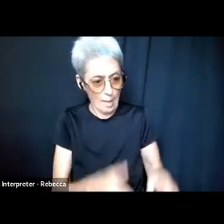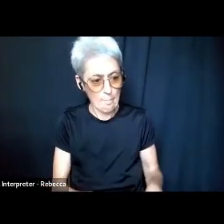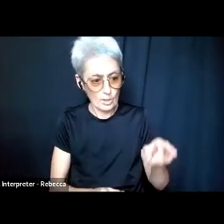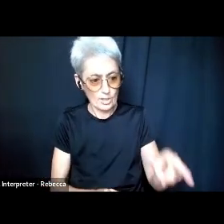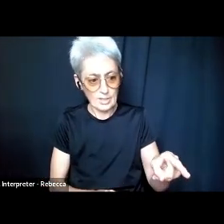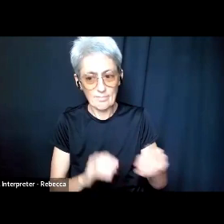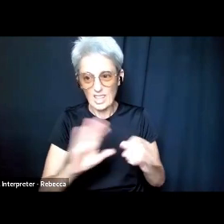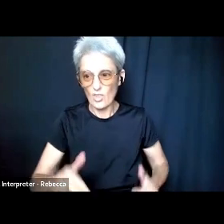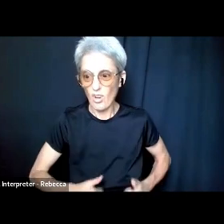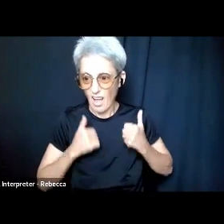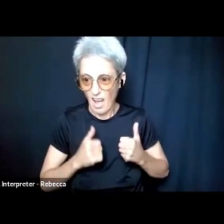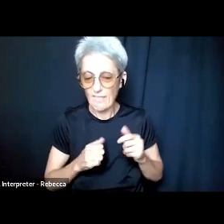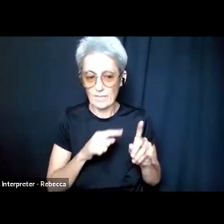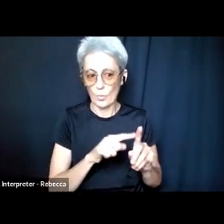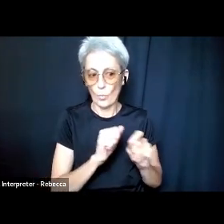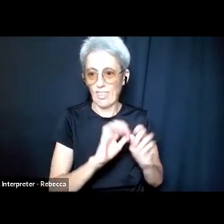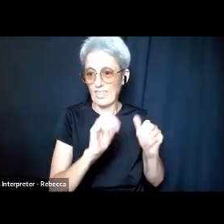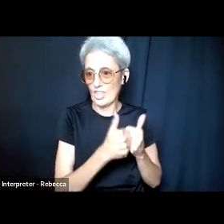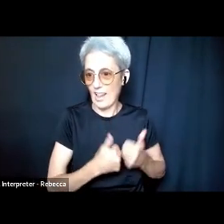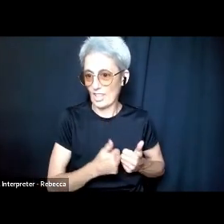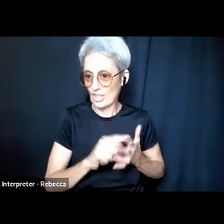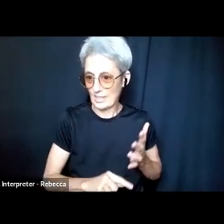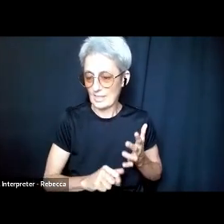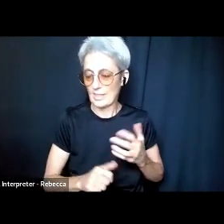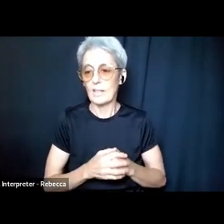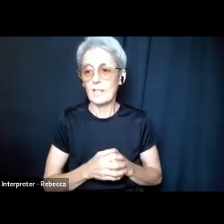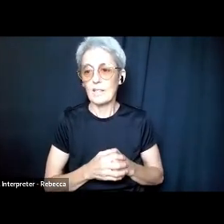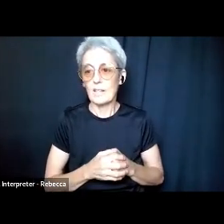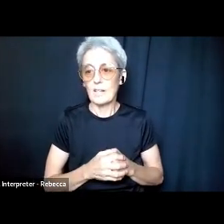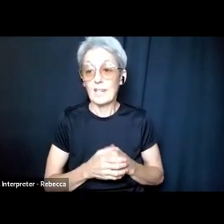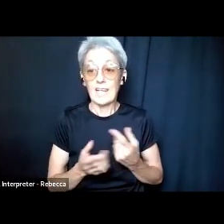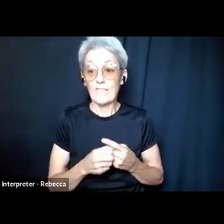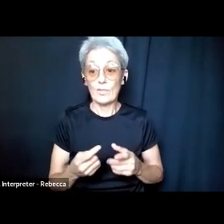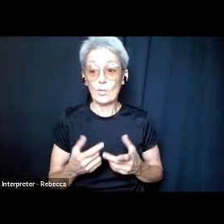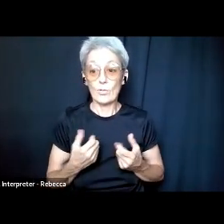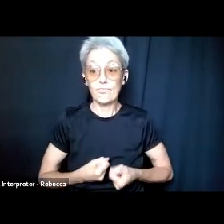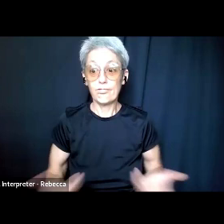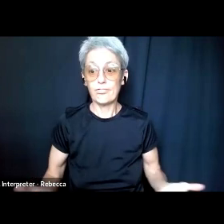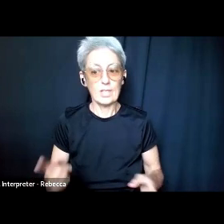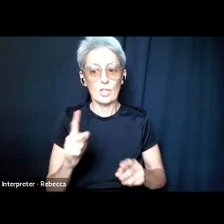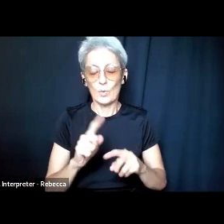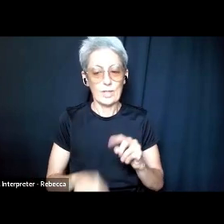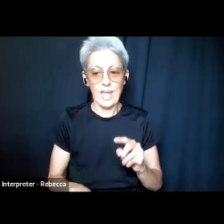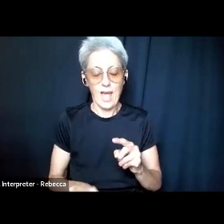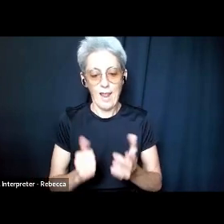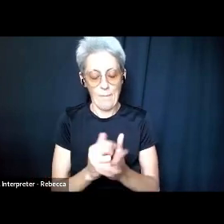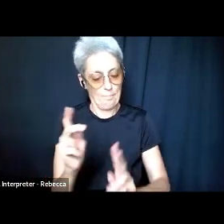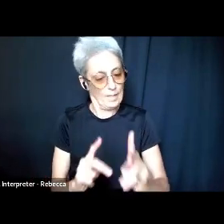life that has the challenges? And you can't pour from an empty cup. We help people with that guilt,